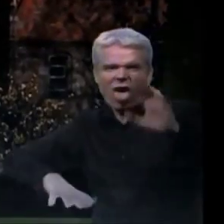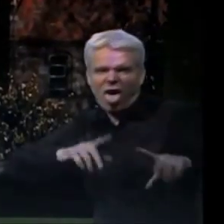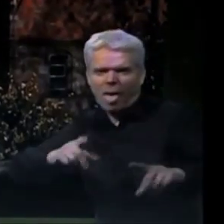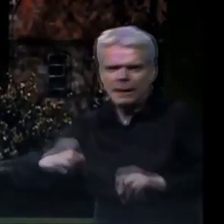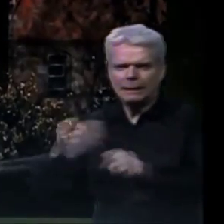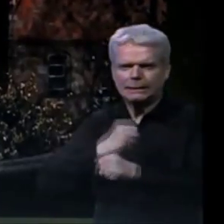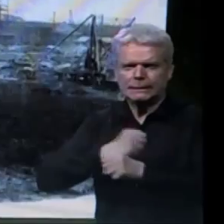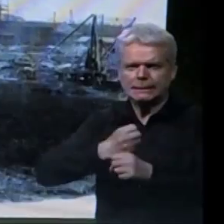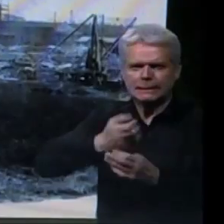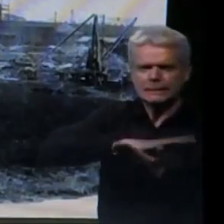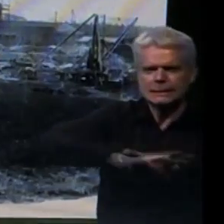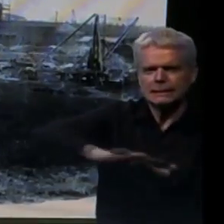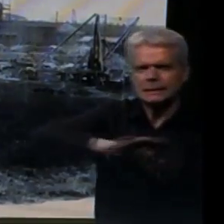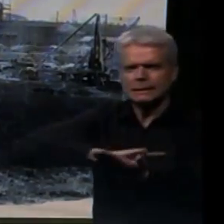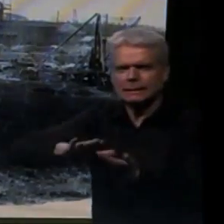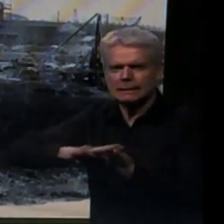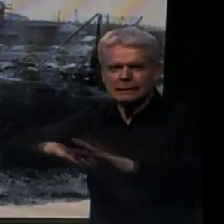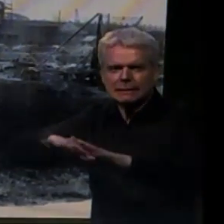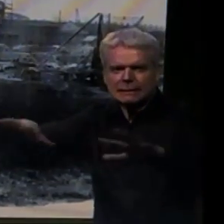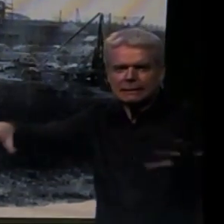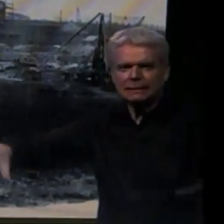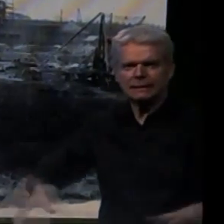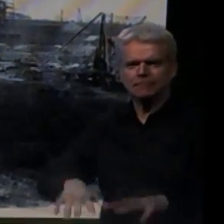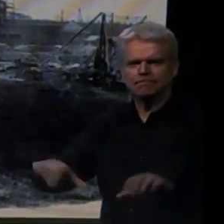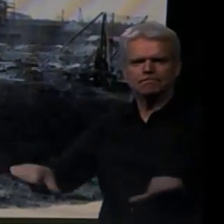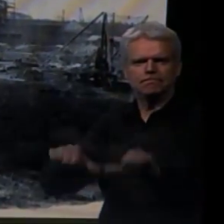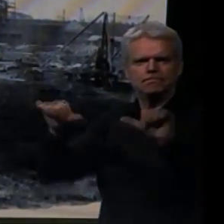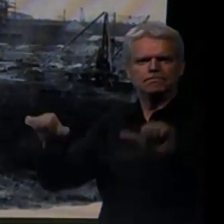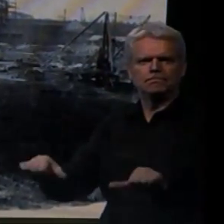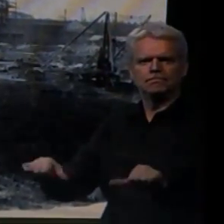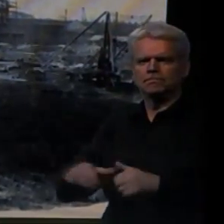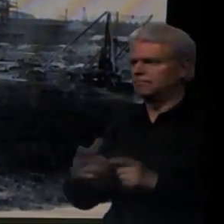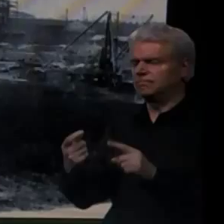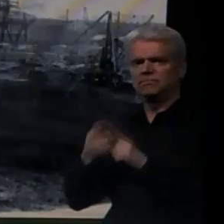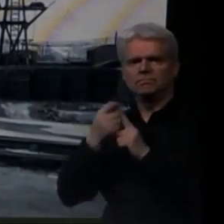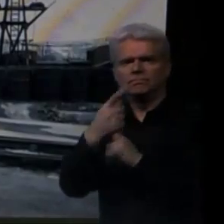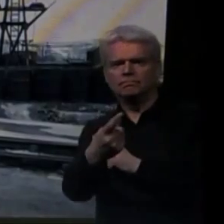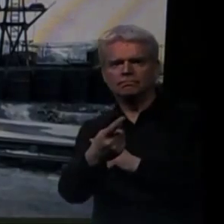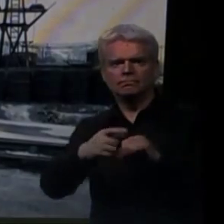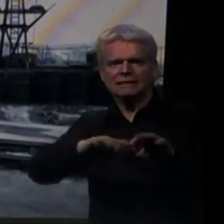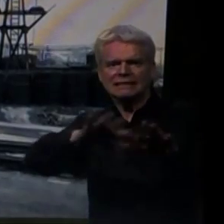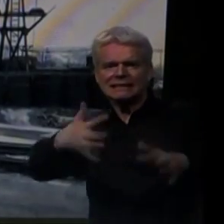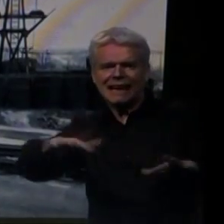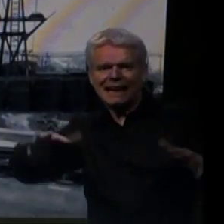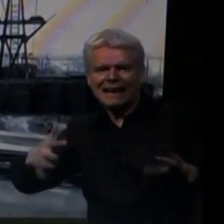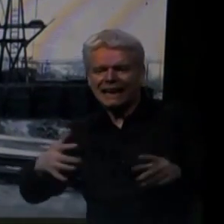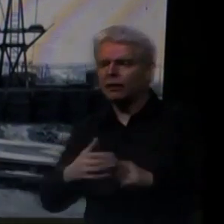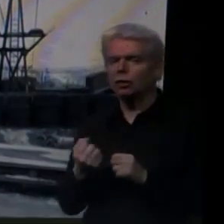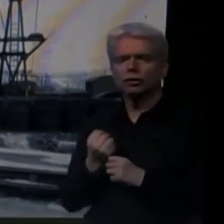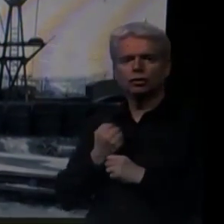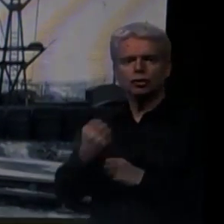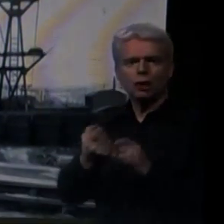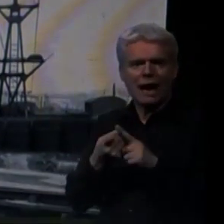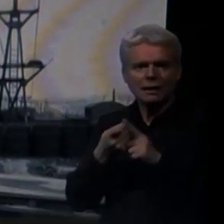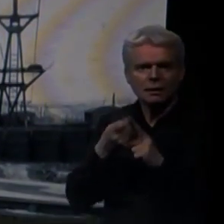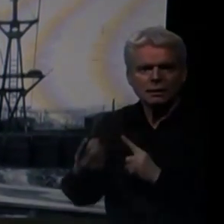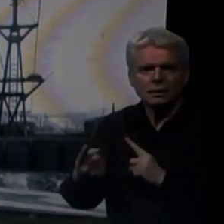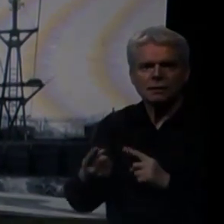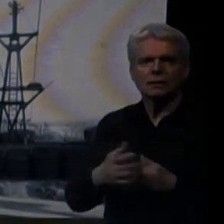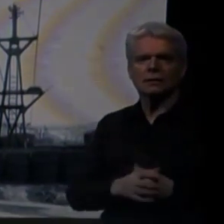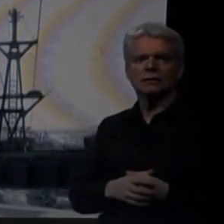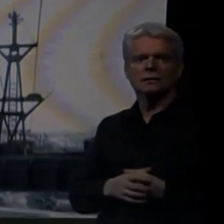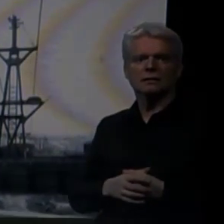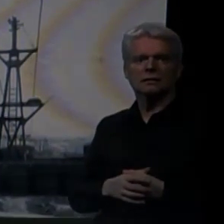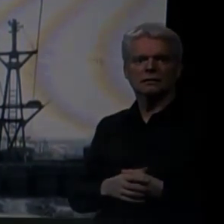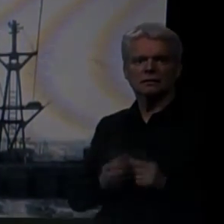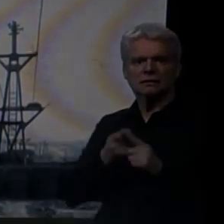superbly located because it had a port at one side with access to the sea, and it had a railway line on the other from which he could draw